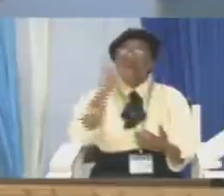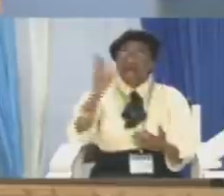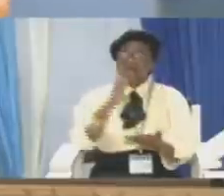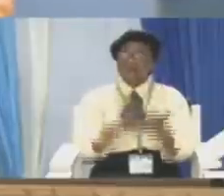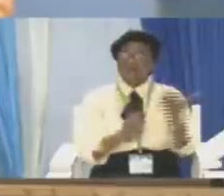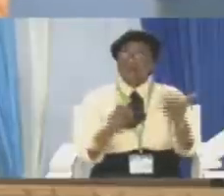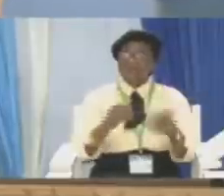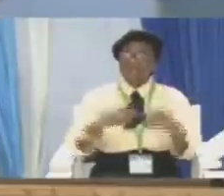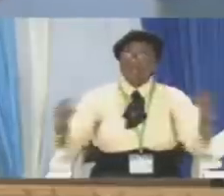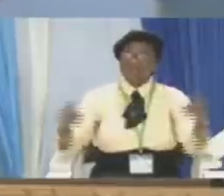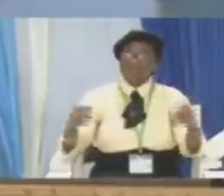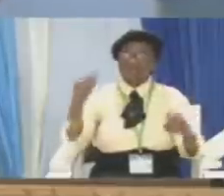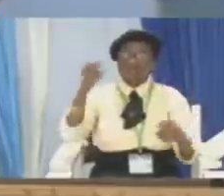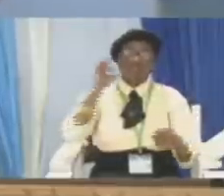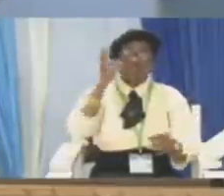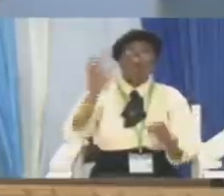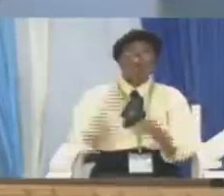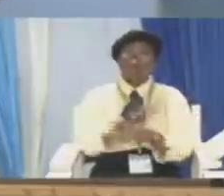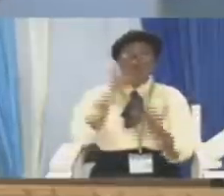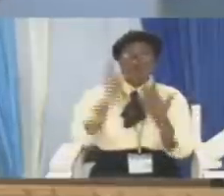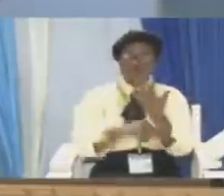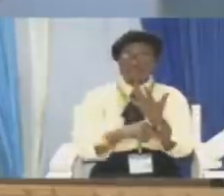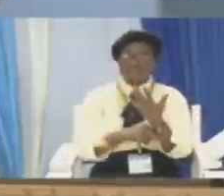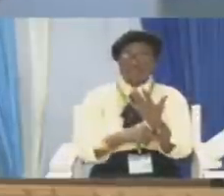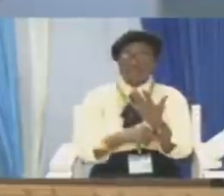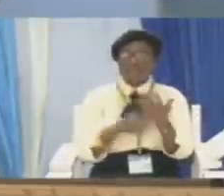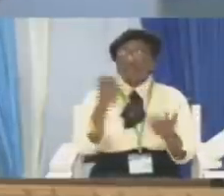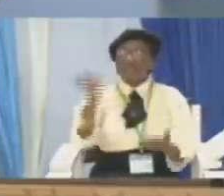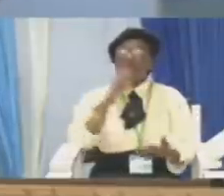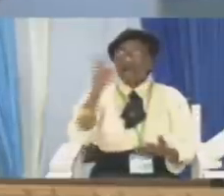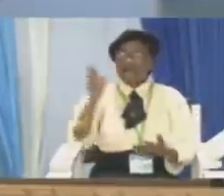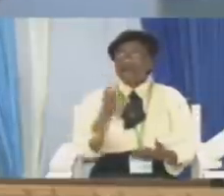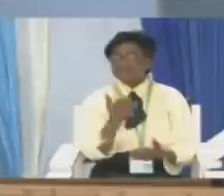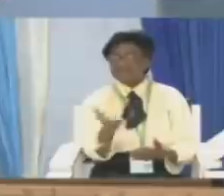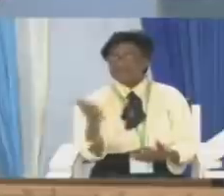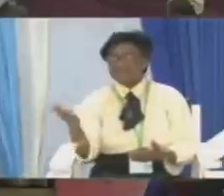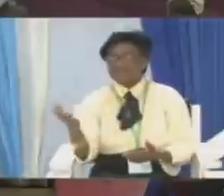fruitfulness. There are things that, even though